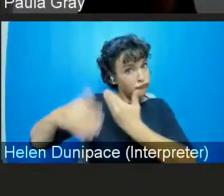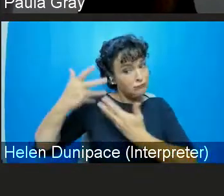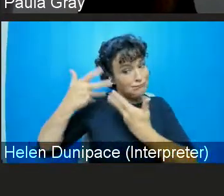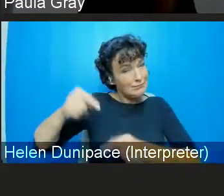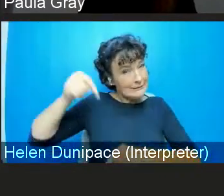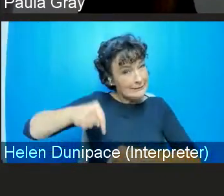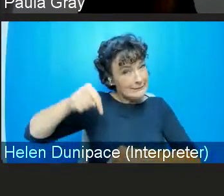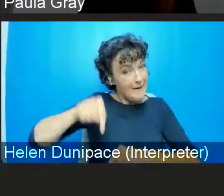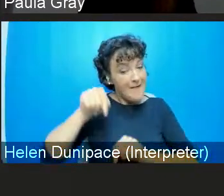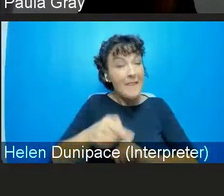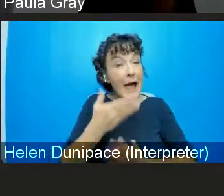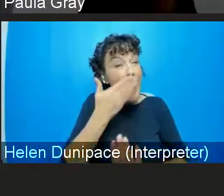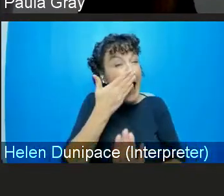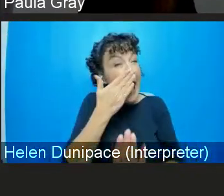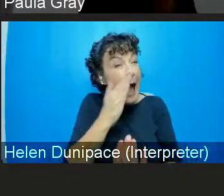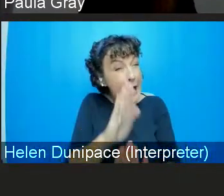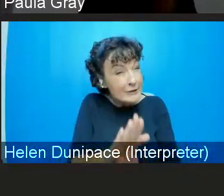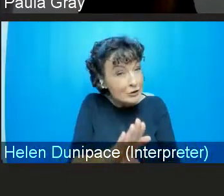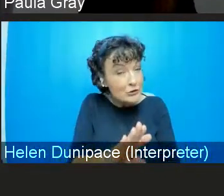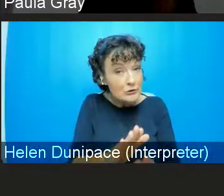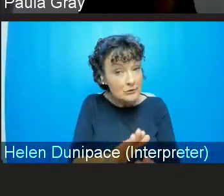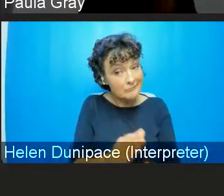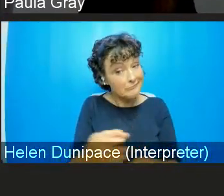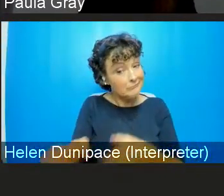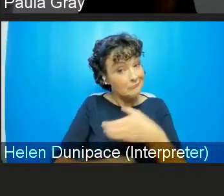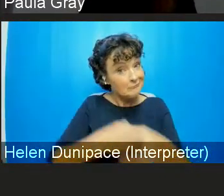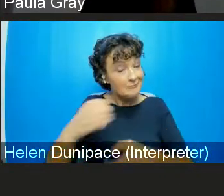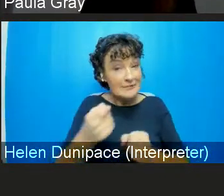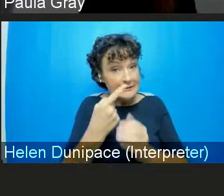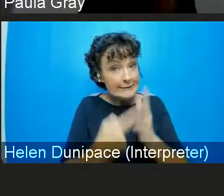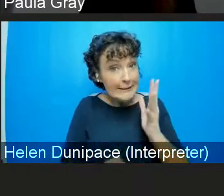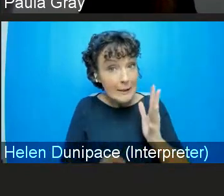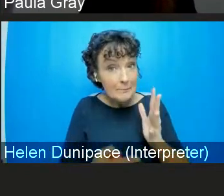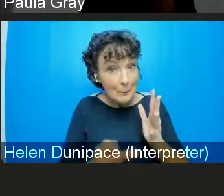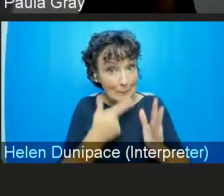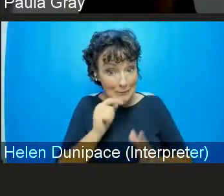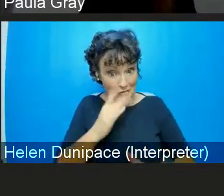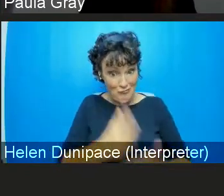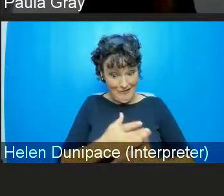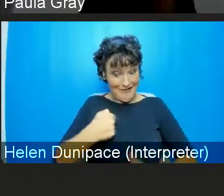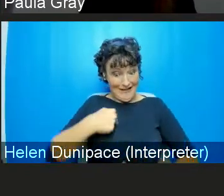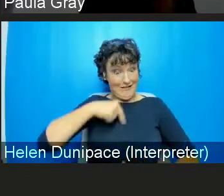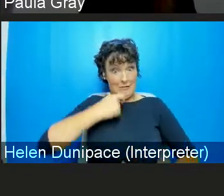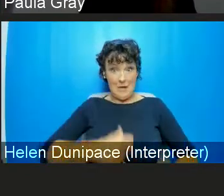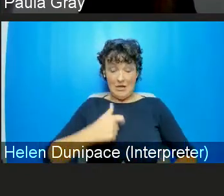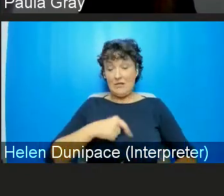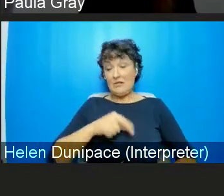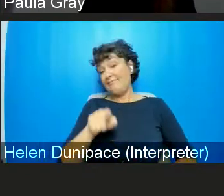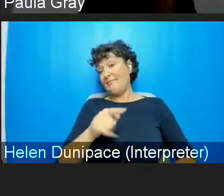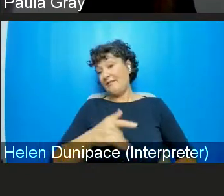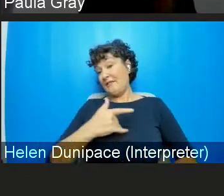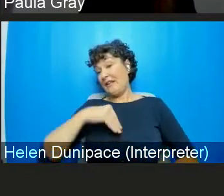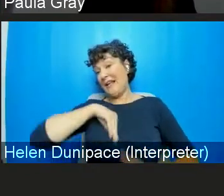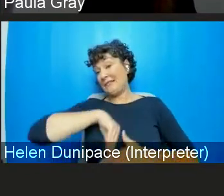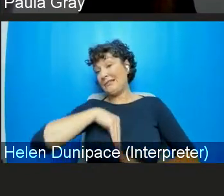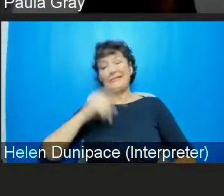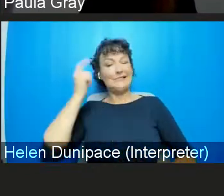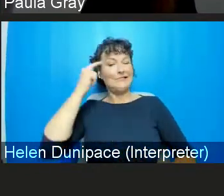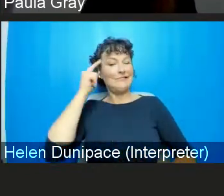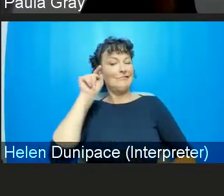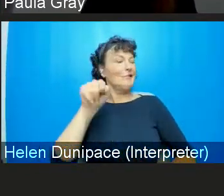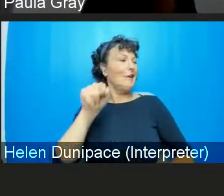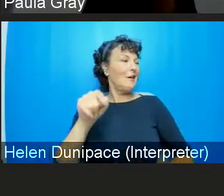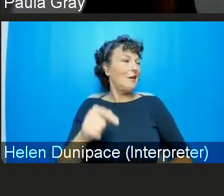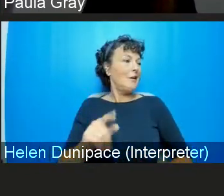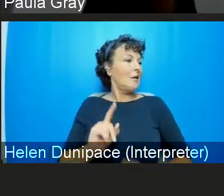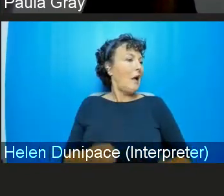employers' attitudes towards recruiting disabled people and what they perceive the barriers to be. And I think, you know, so much of this is about misperception